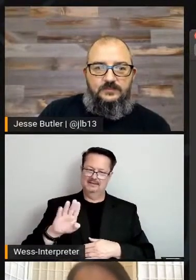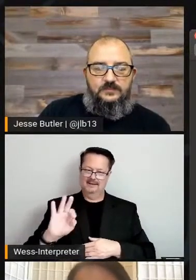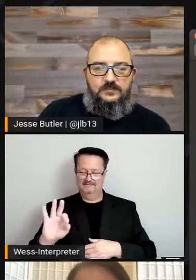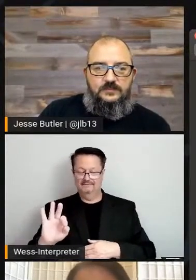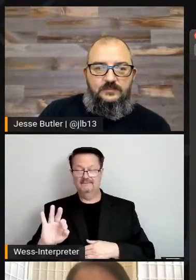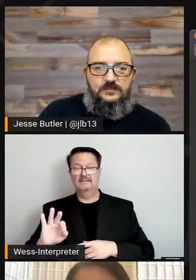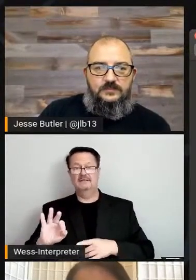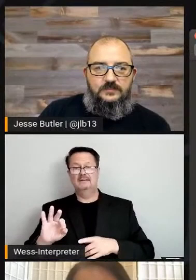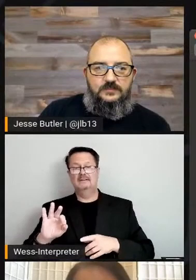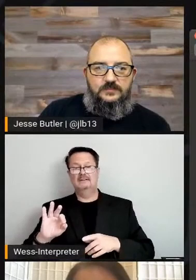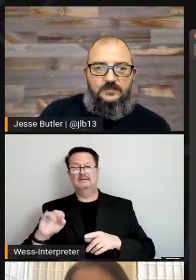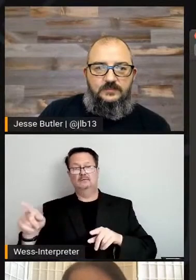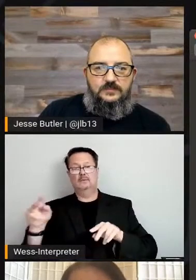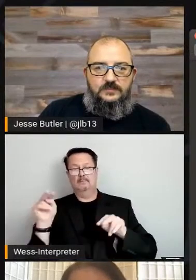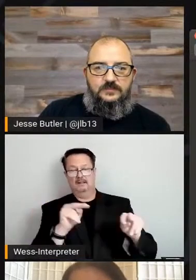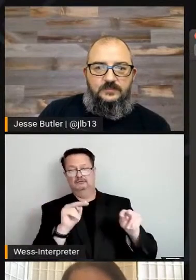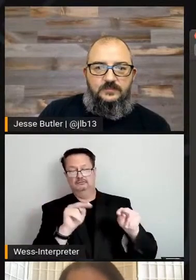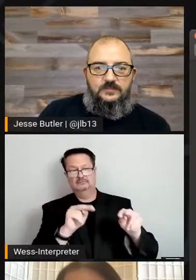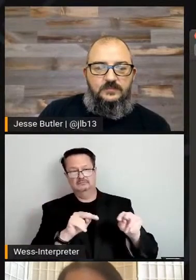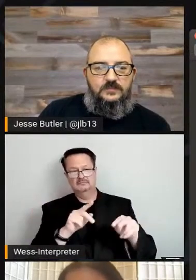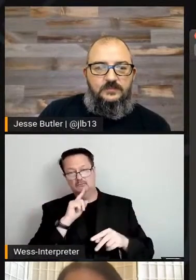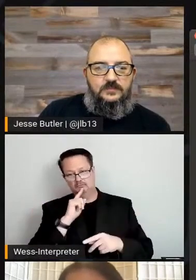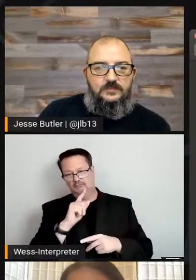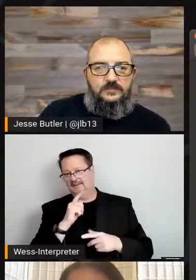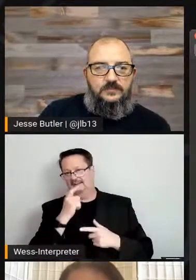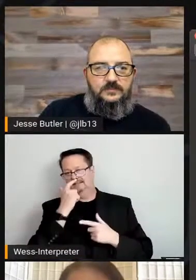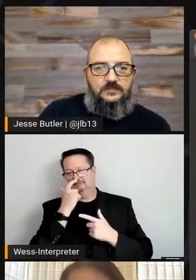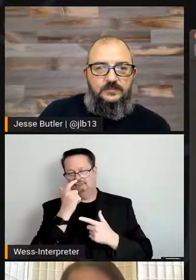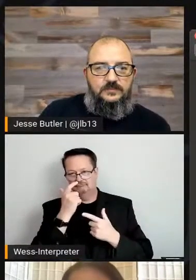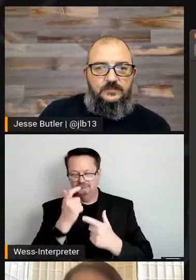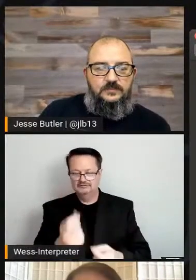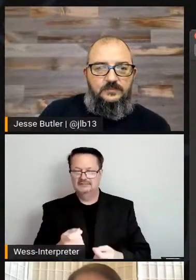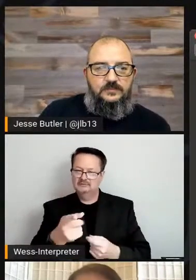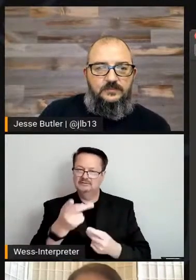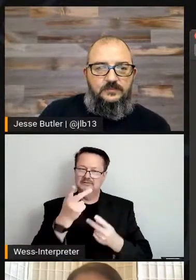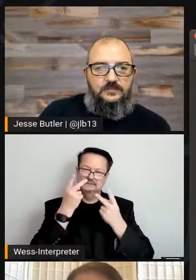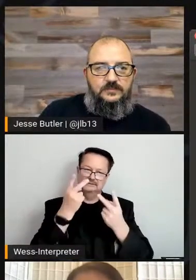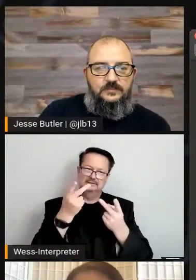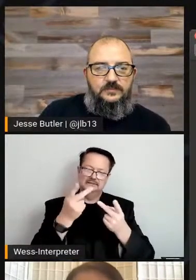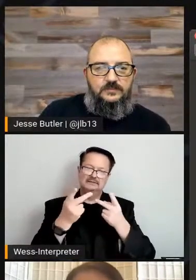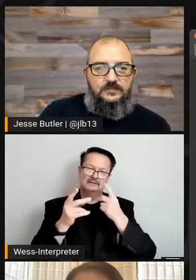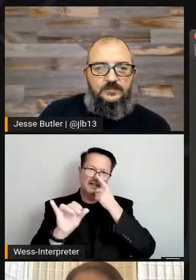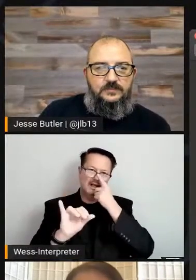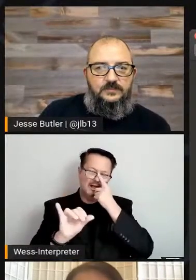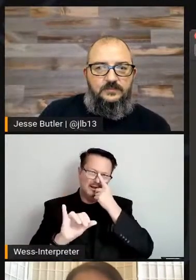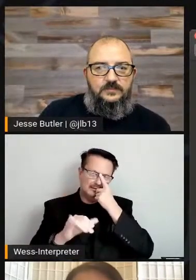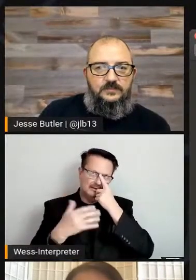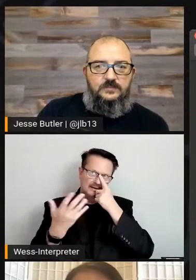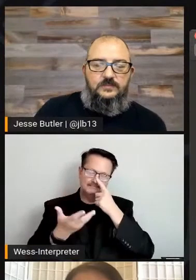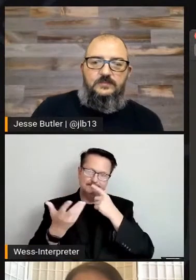monitoring. So this is super interesting because here you're seeing like an